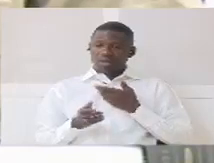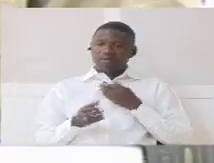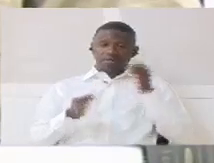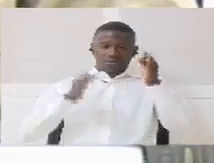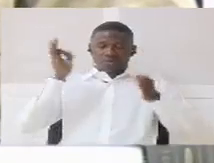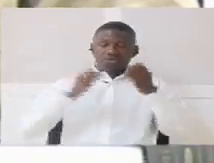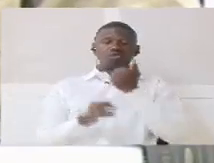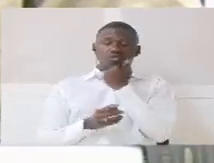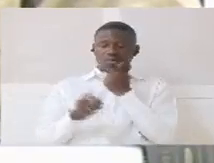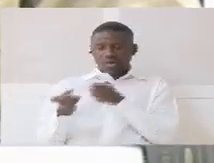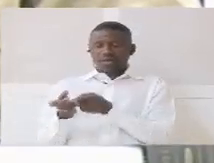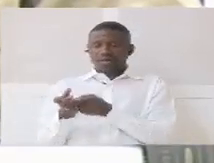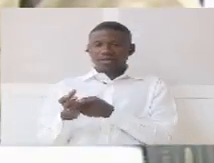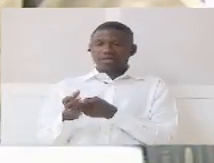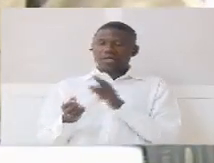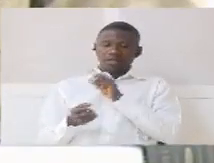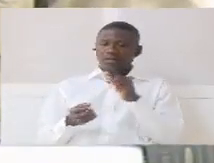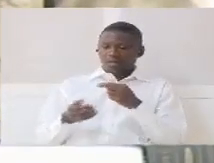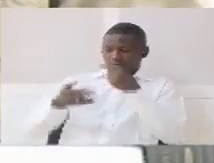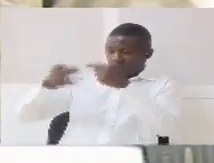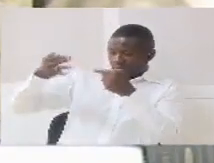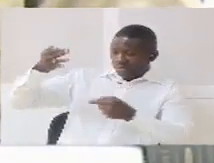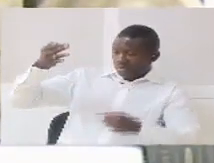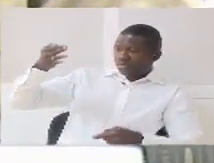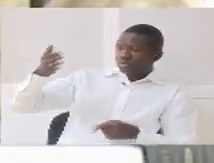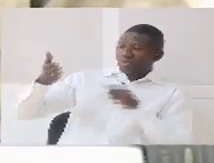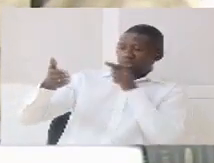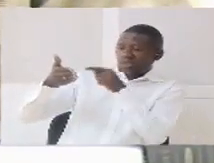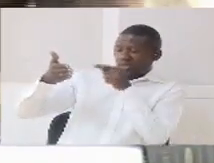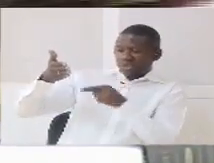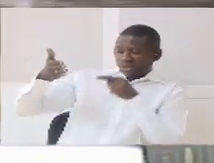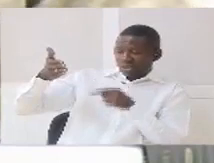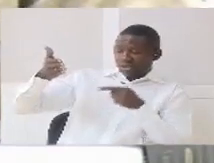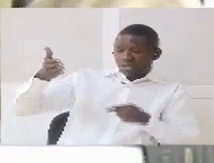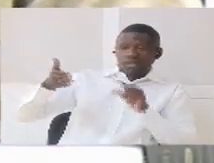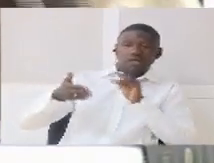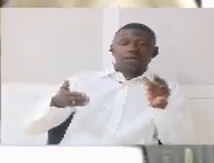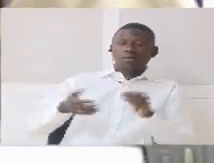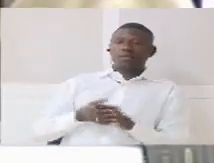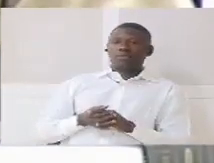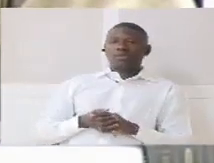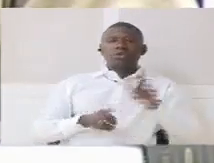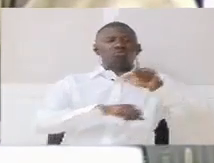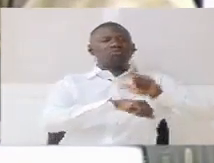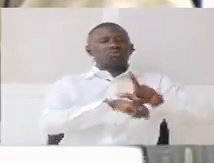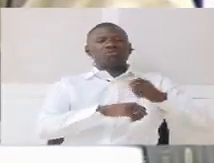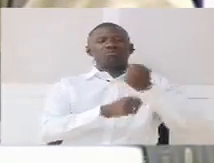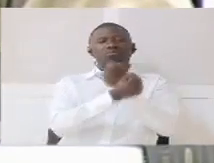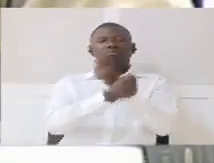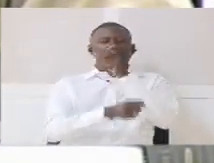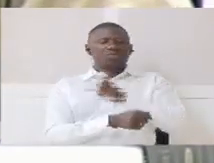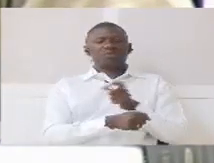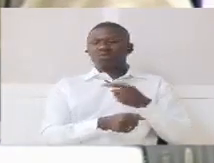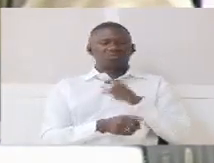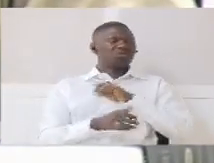key figures there. And name the key figures. Told do la name five. And tell him their names. Ordinary prisoners, if you call a name for them, important to them.